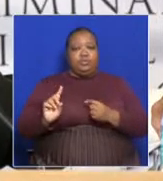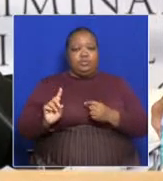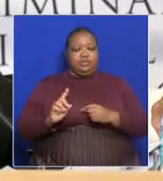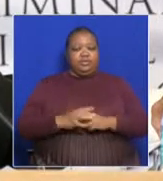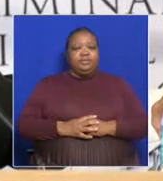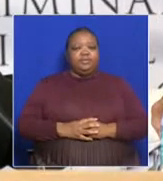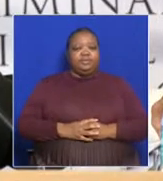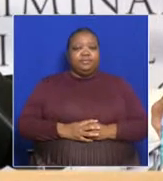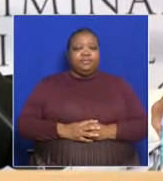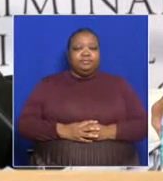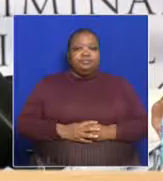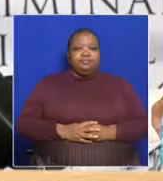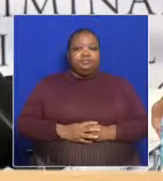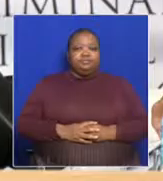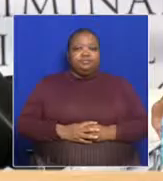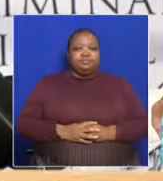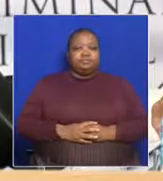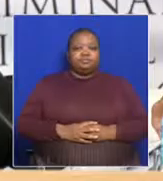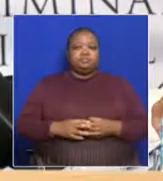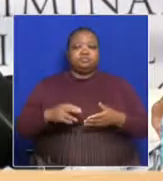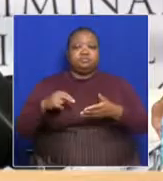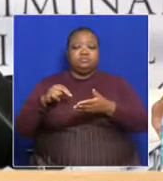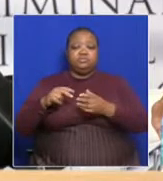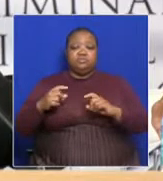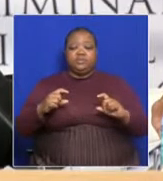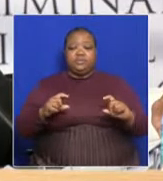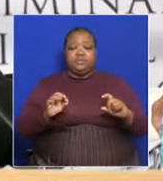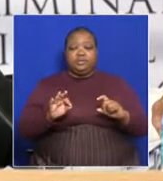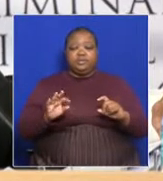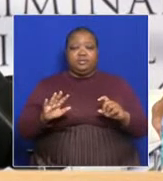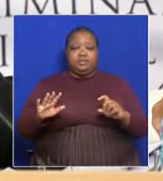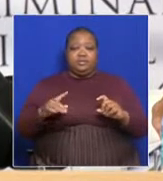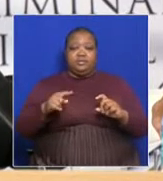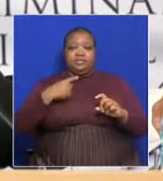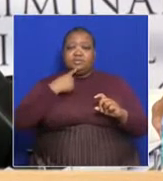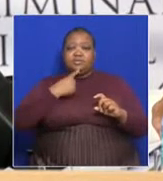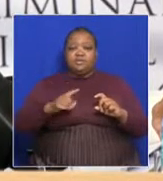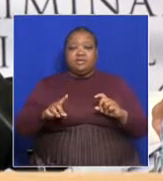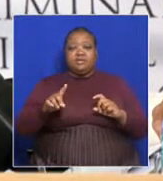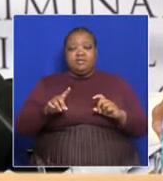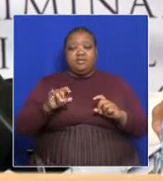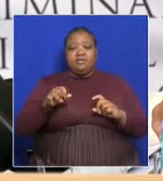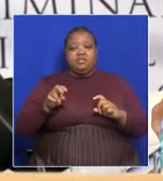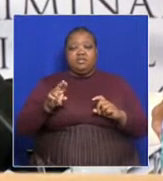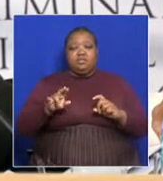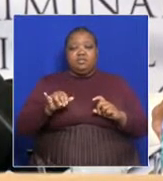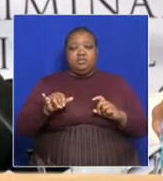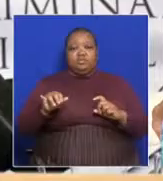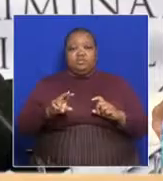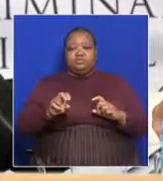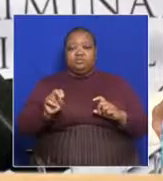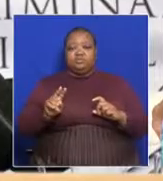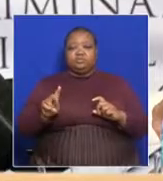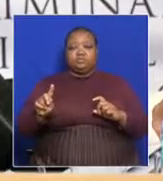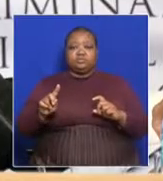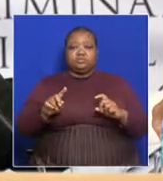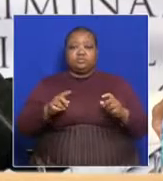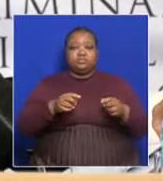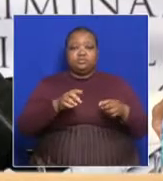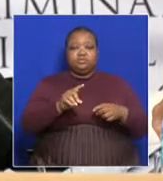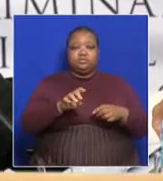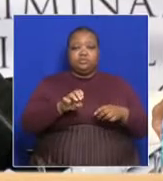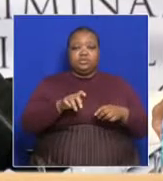We see at your paragraph 35, you say on the 1st of July 2021, you proceeded to the depot to go count the